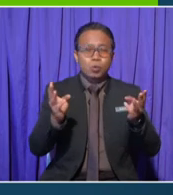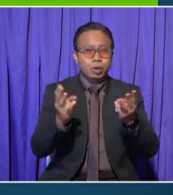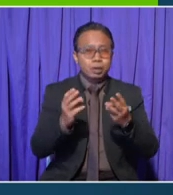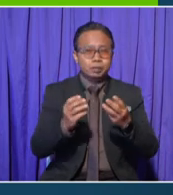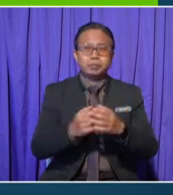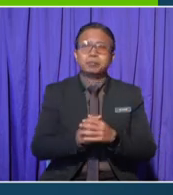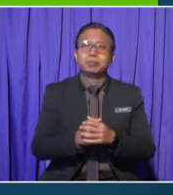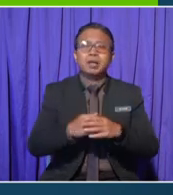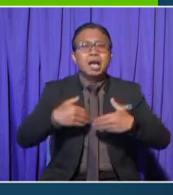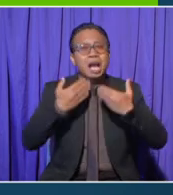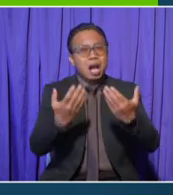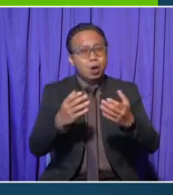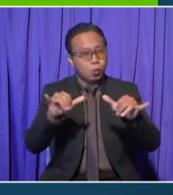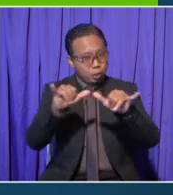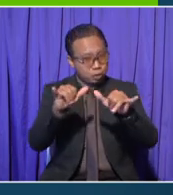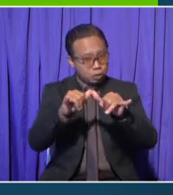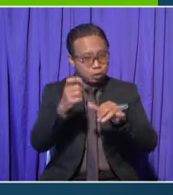do we measure the body weight?